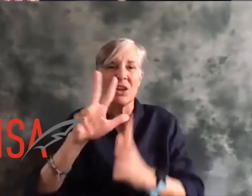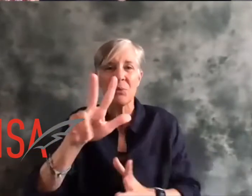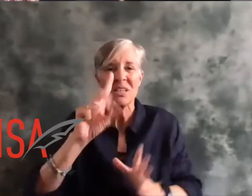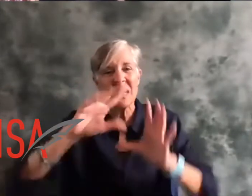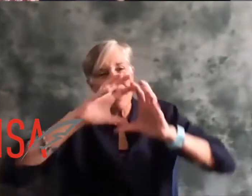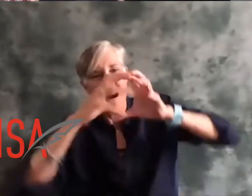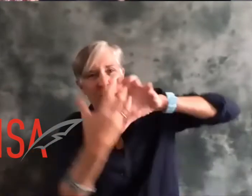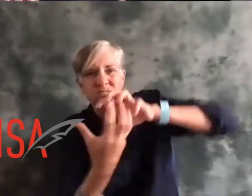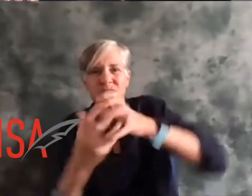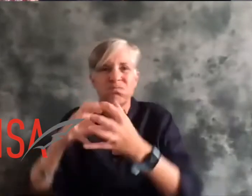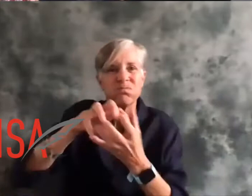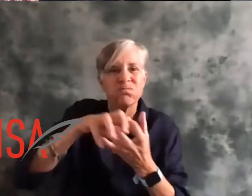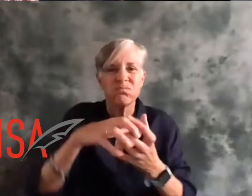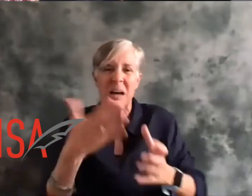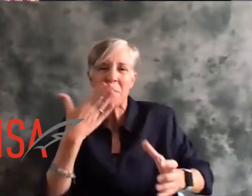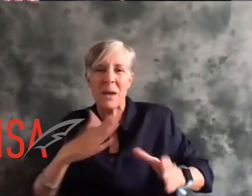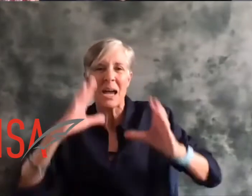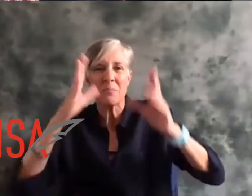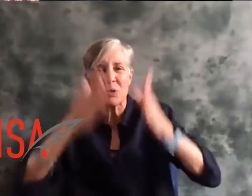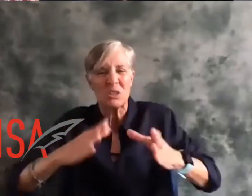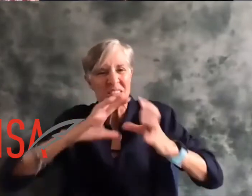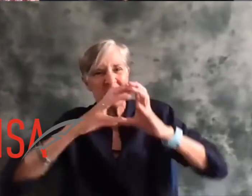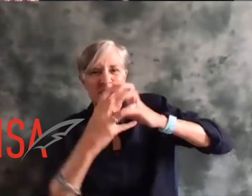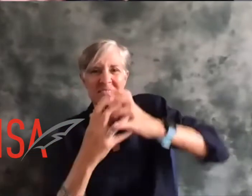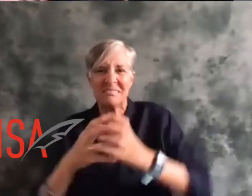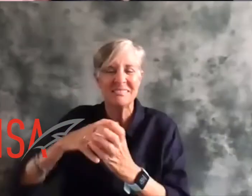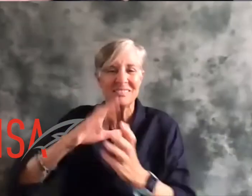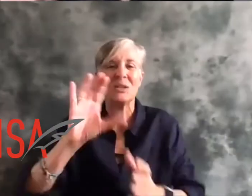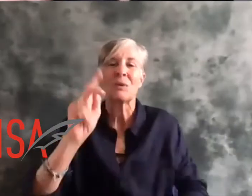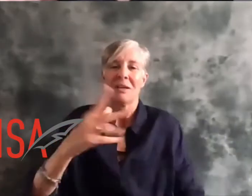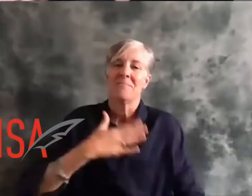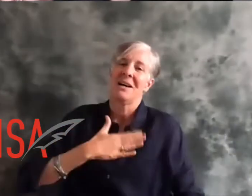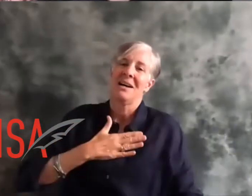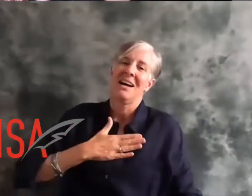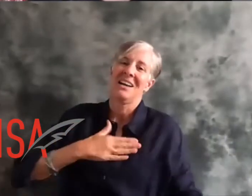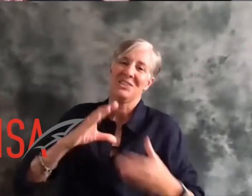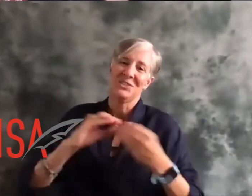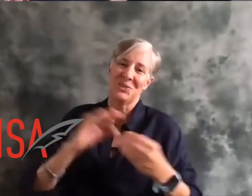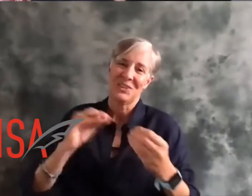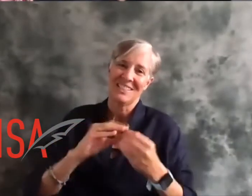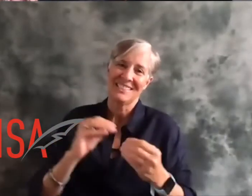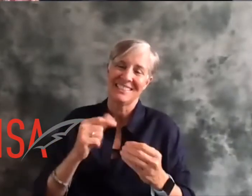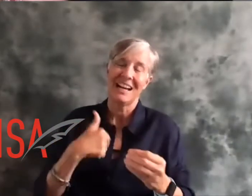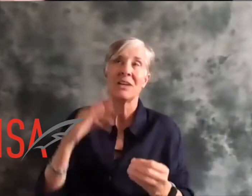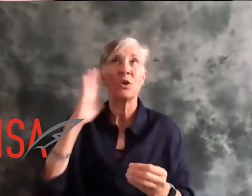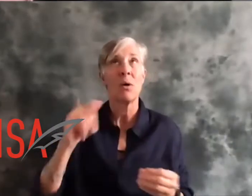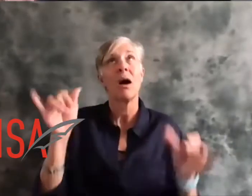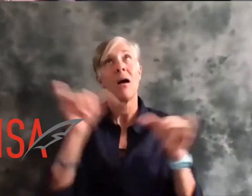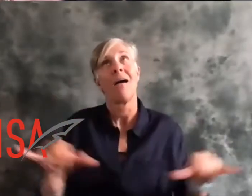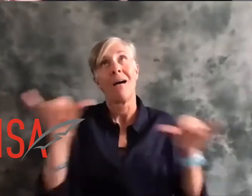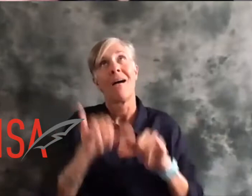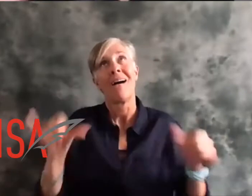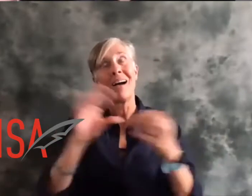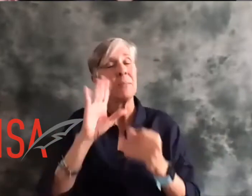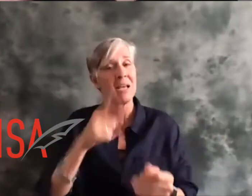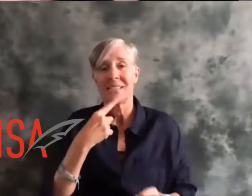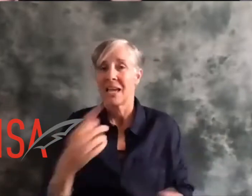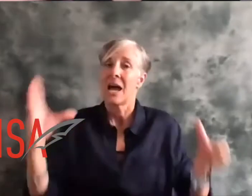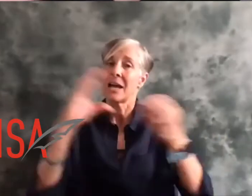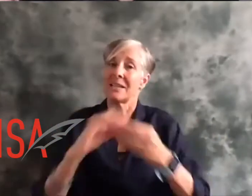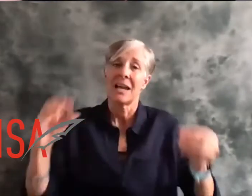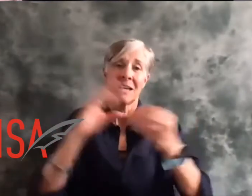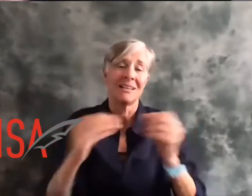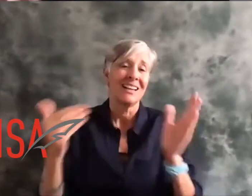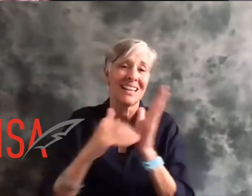you would, I would love for you to talk. This is where my story starts to get repetitive, because I'm going to keep saying,